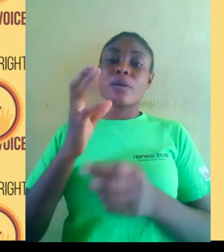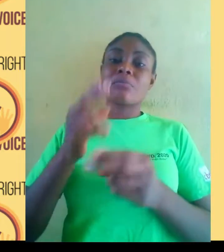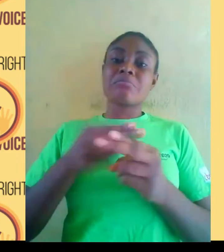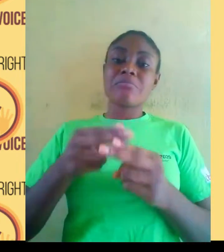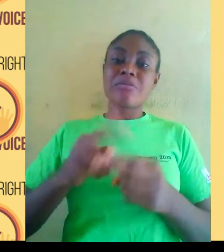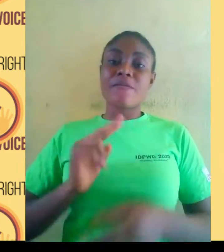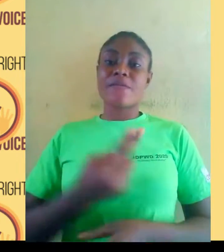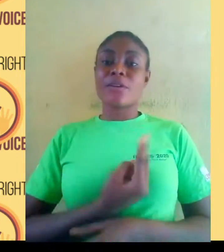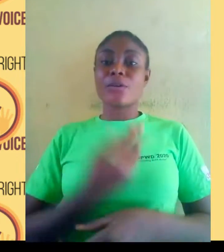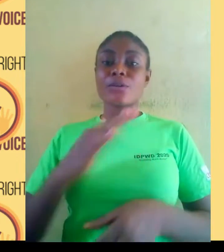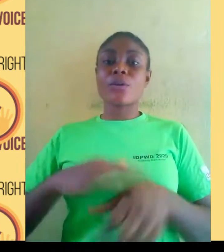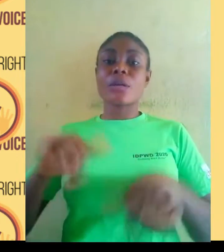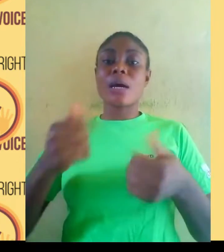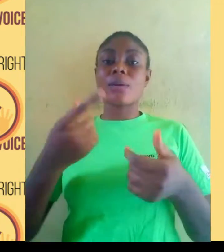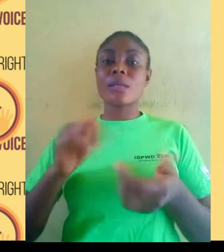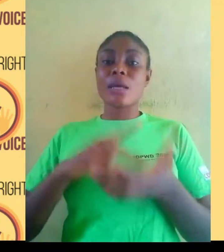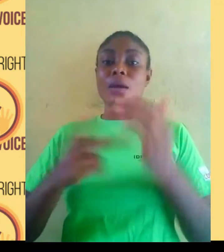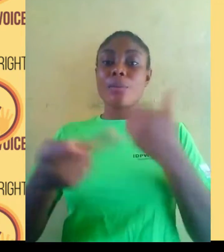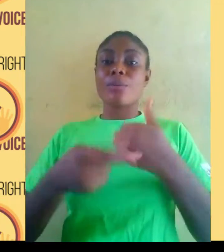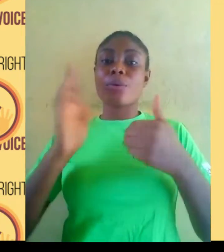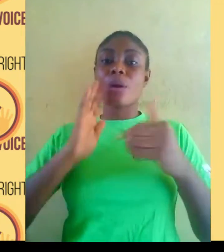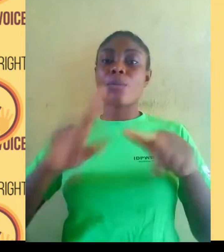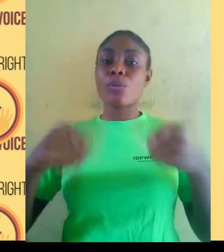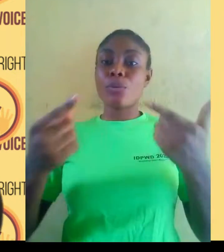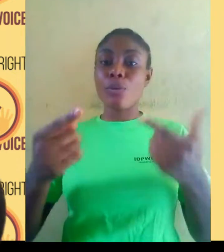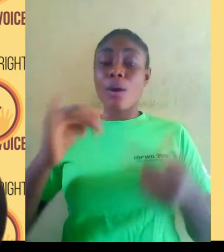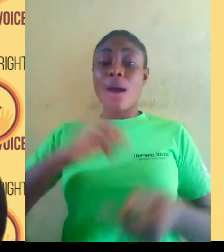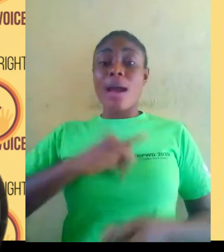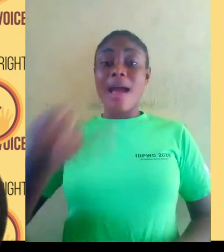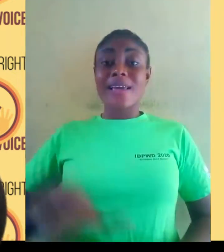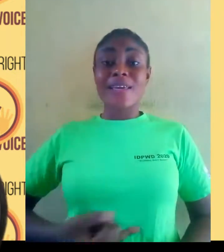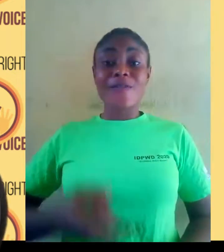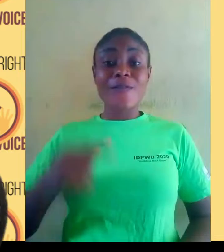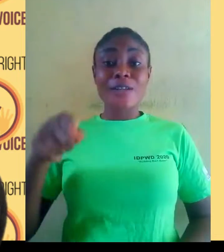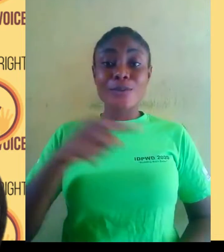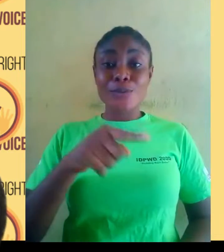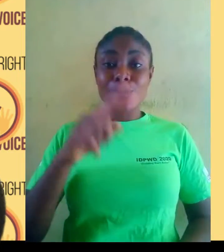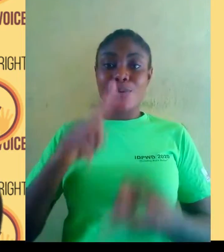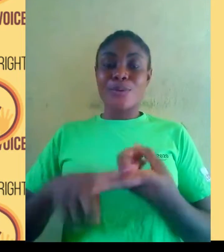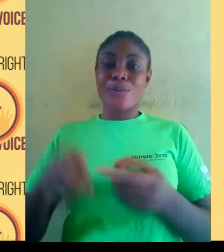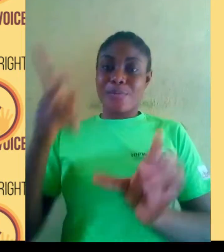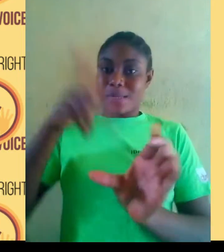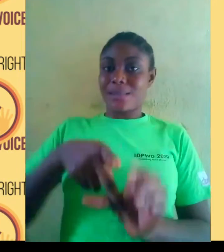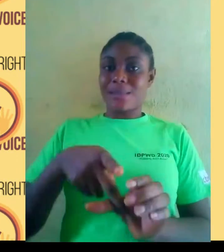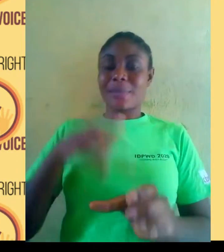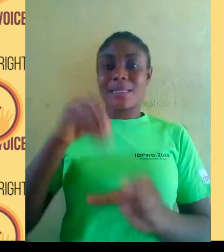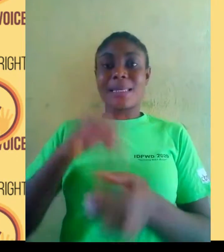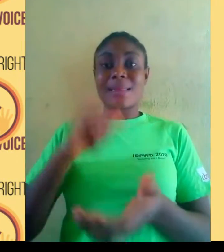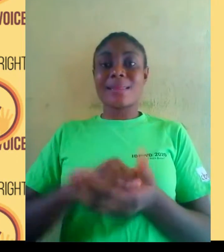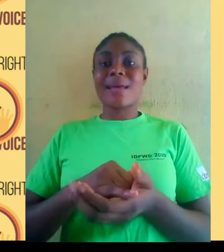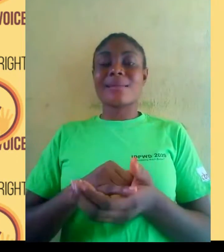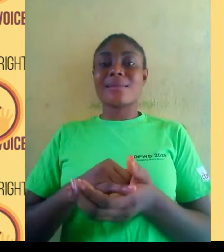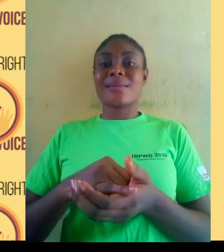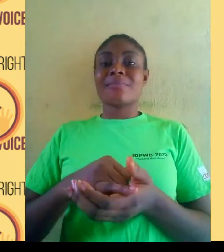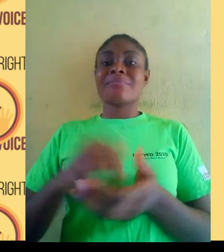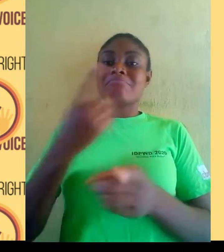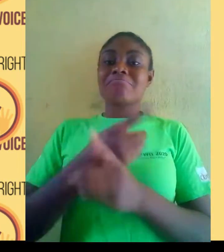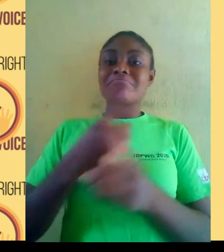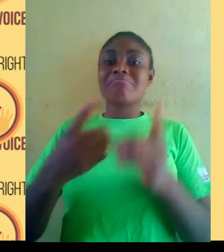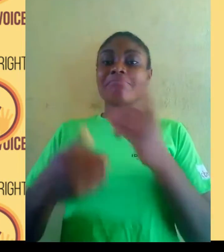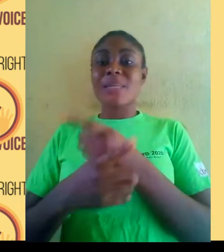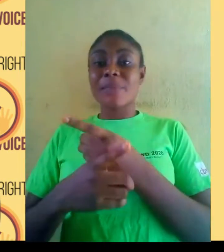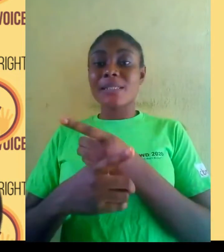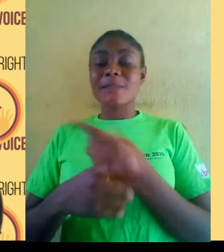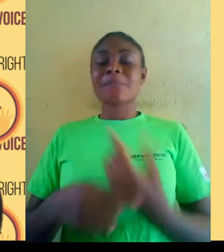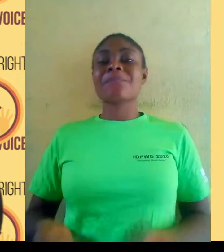briefings about how the program is going to go. And I invite you to please participate in that quiz session.